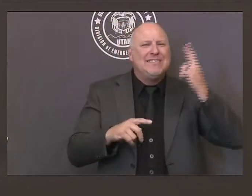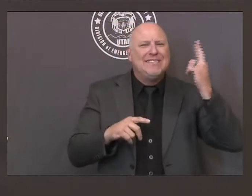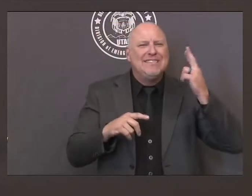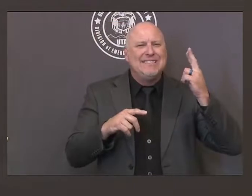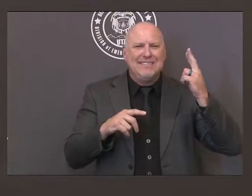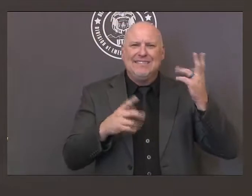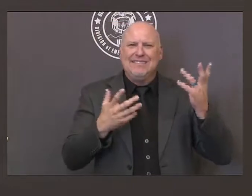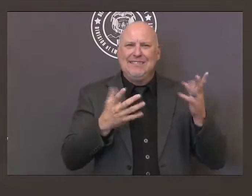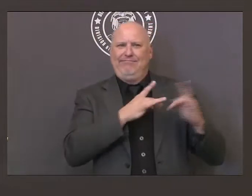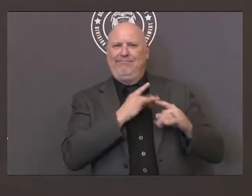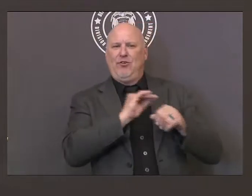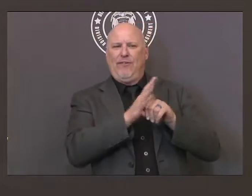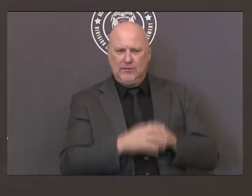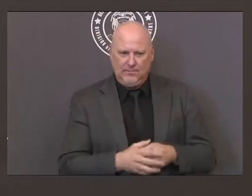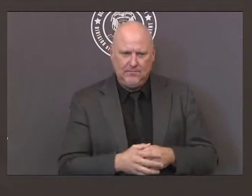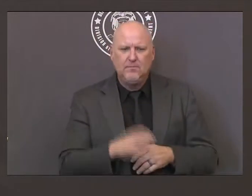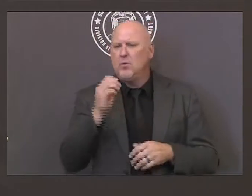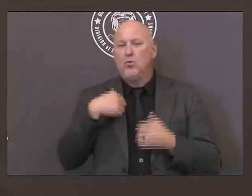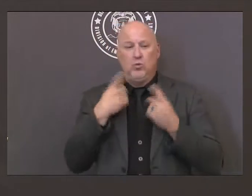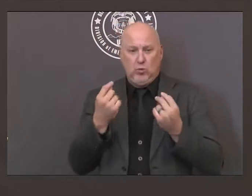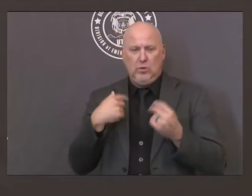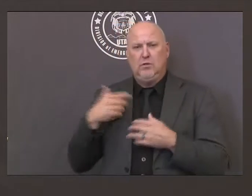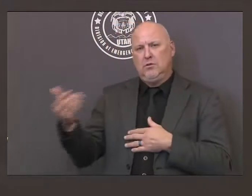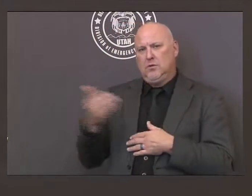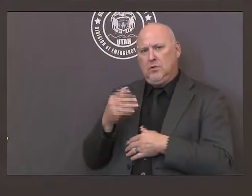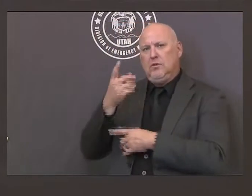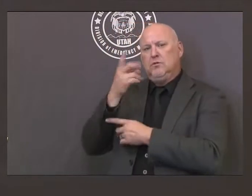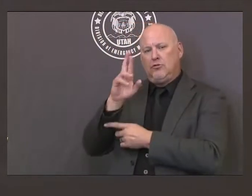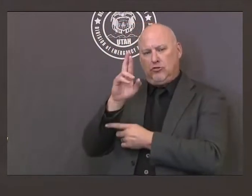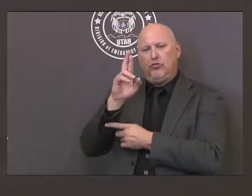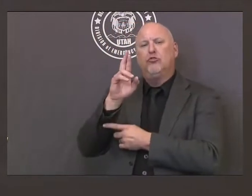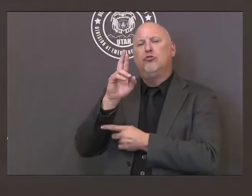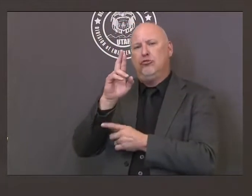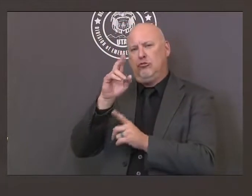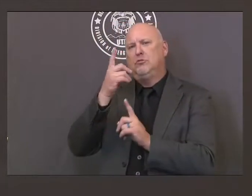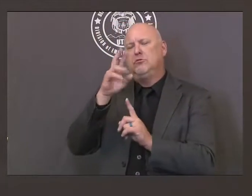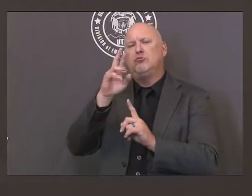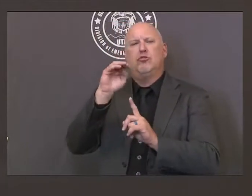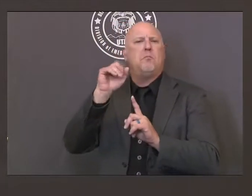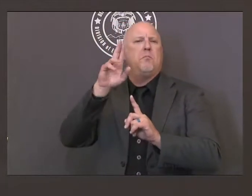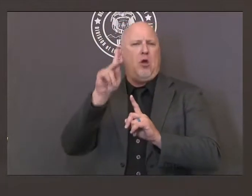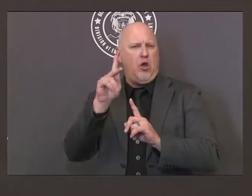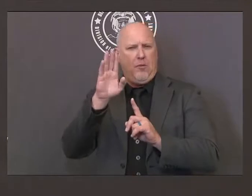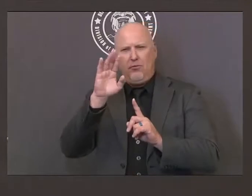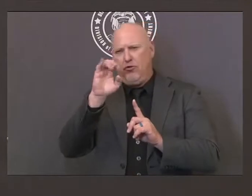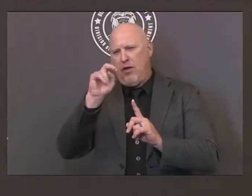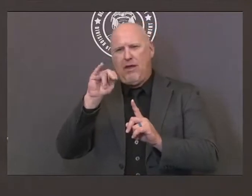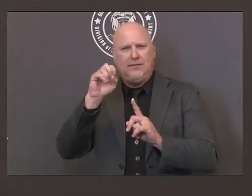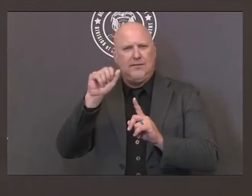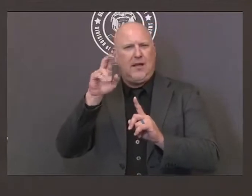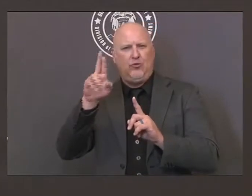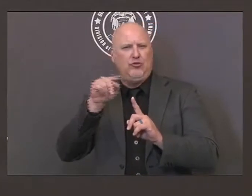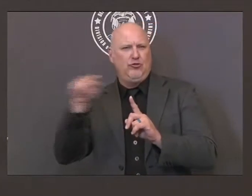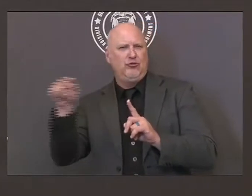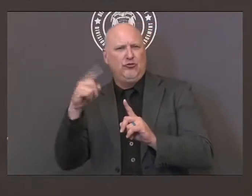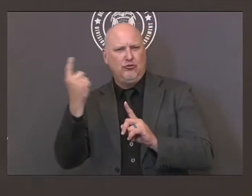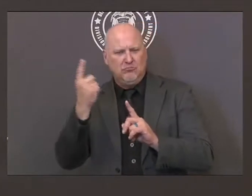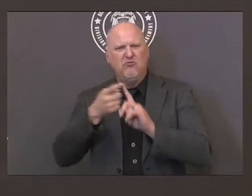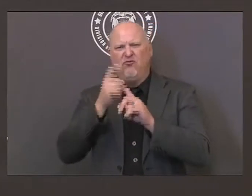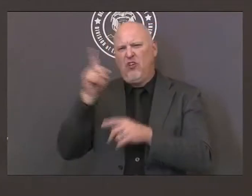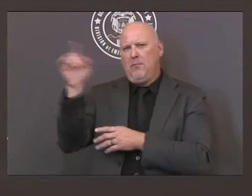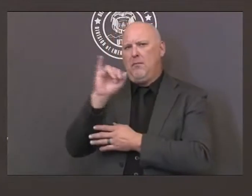Mark Breesacker, who is the Intermountain Healthcare's Chief Physician Executive, to talk about hospital